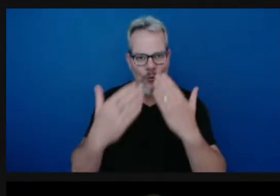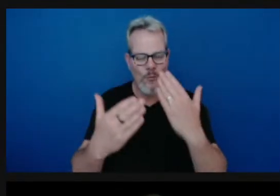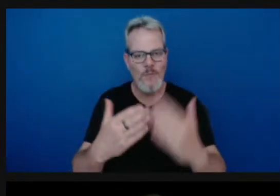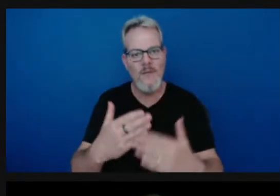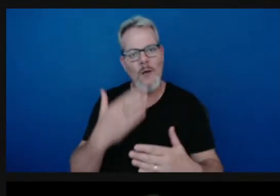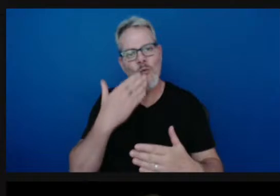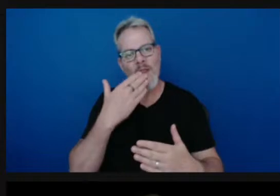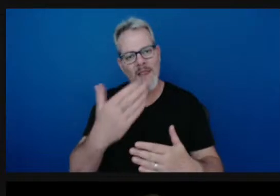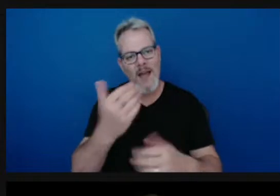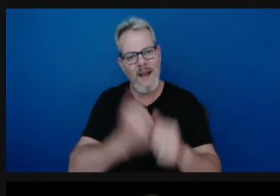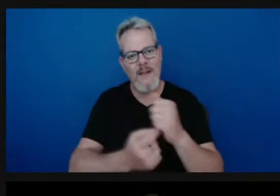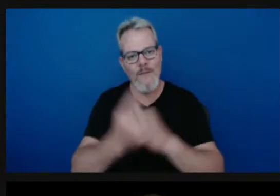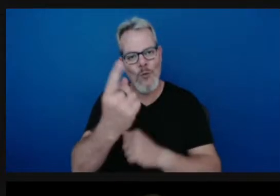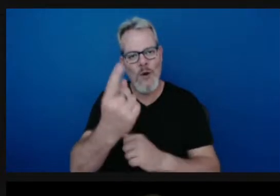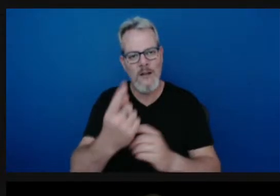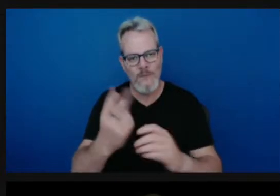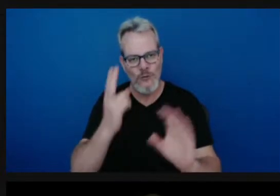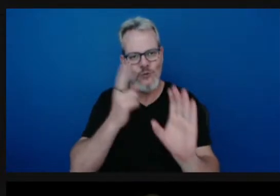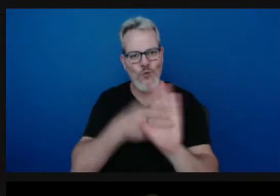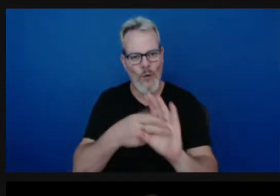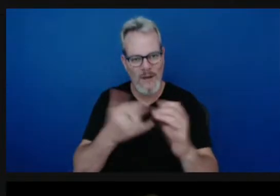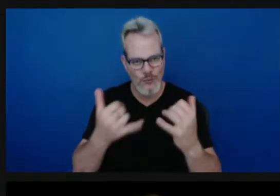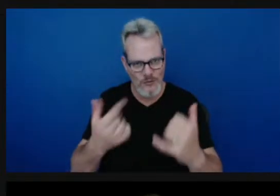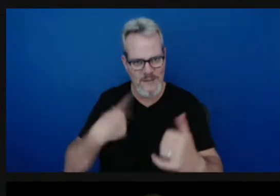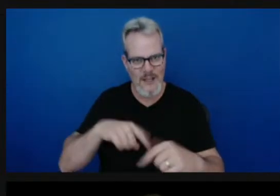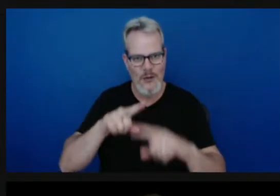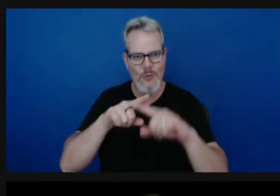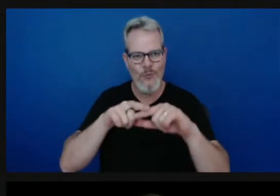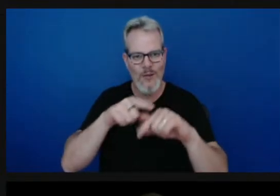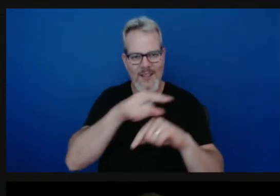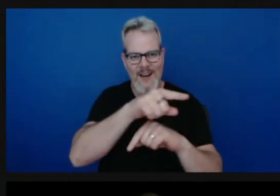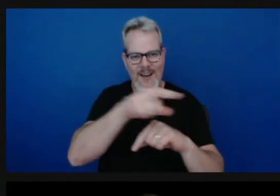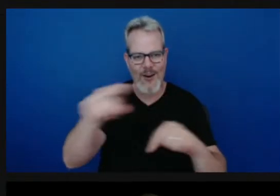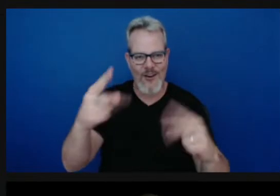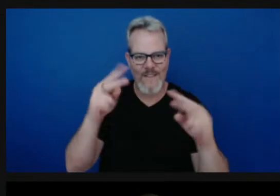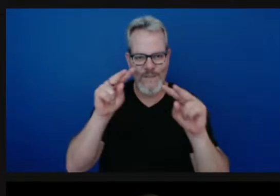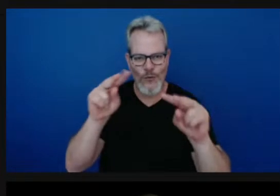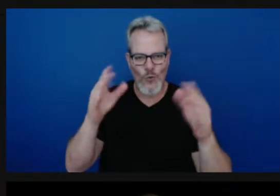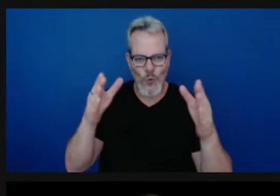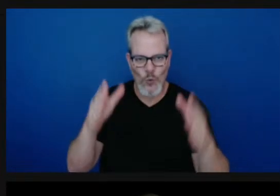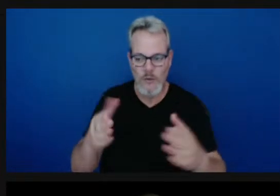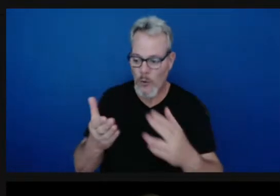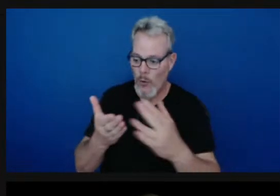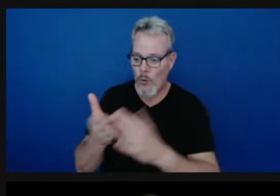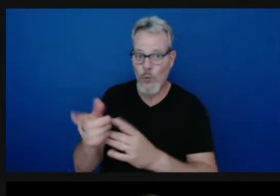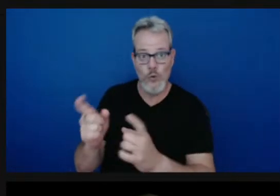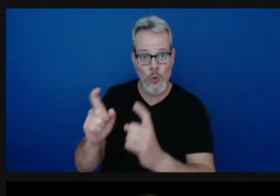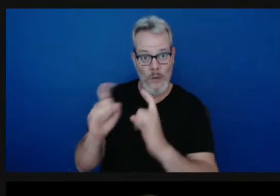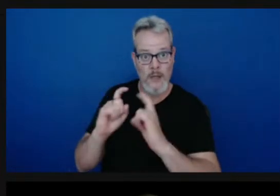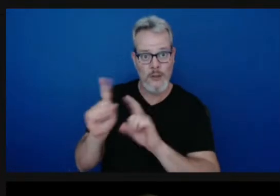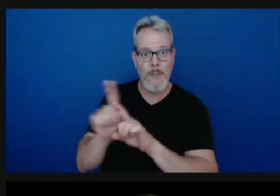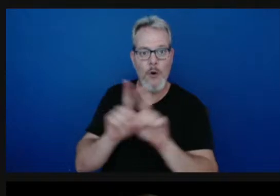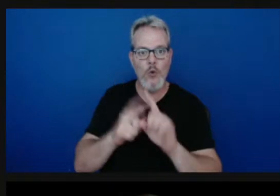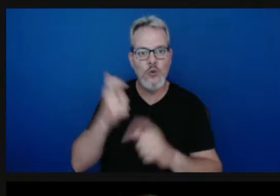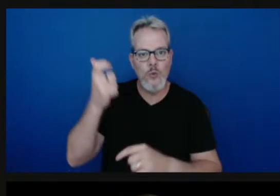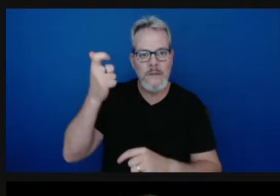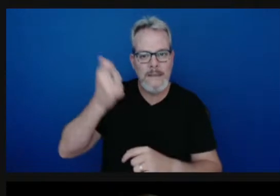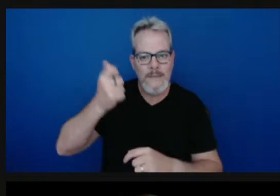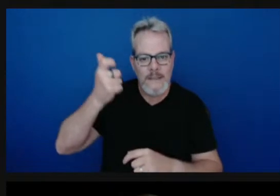for tuning in today. We rely on viewers like you, not just through donations, but also the likes of subscriptions,